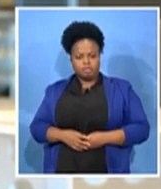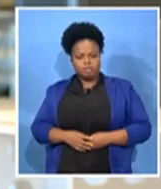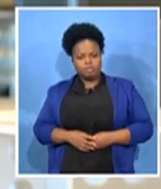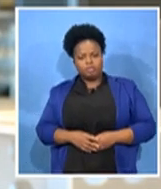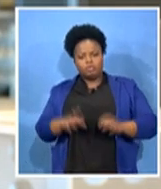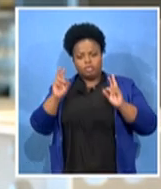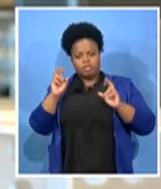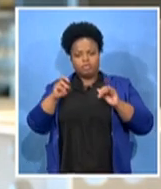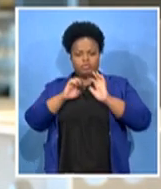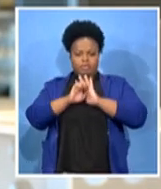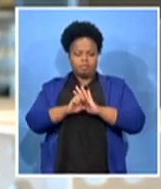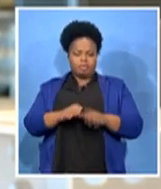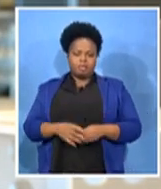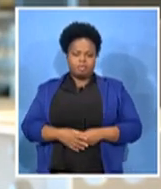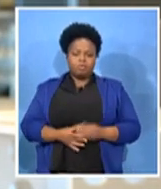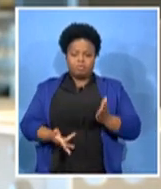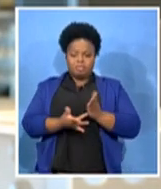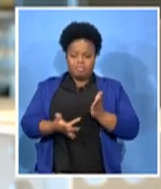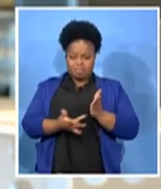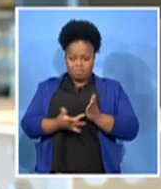technology can never be